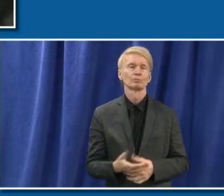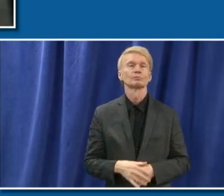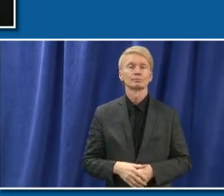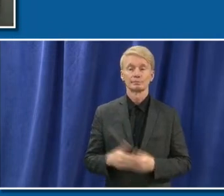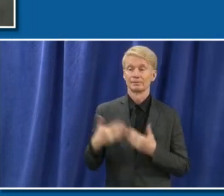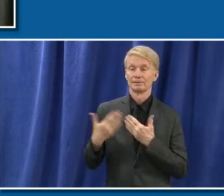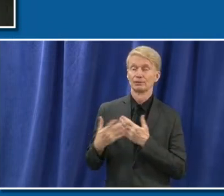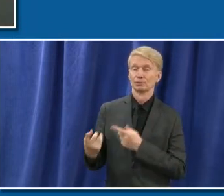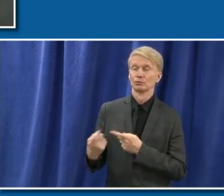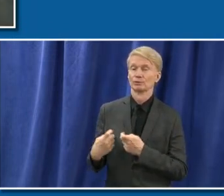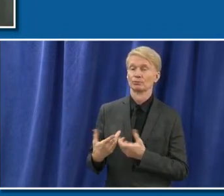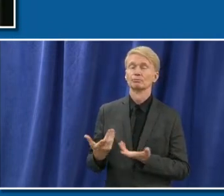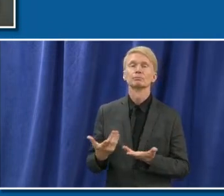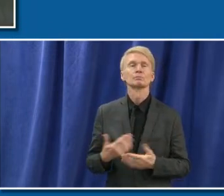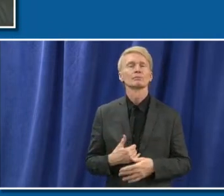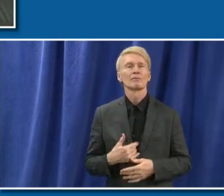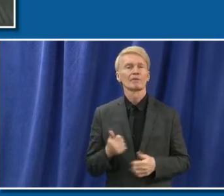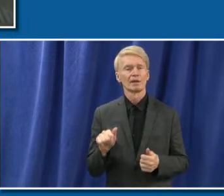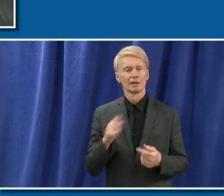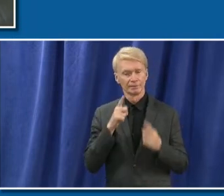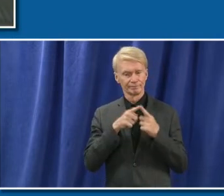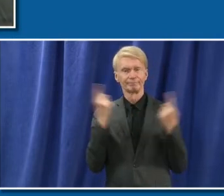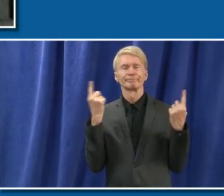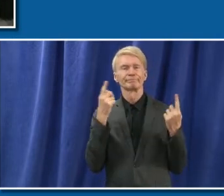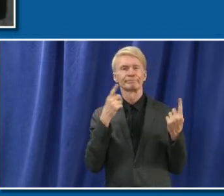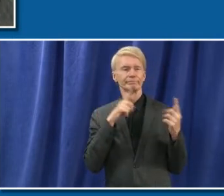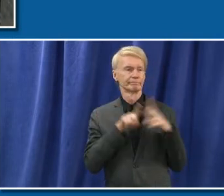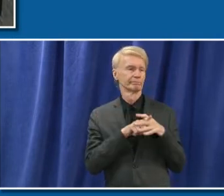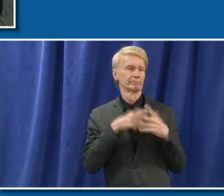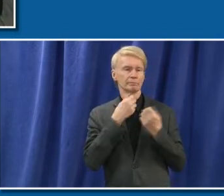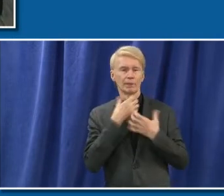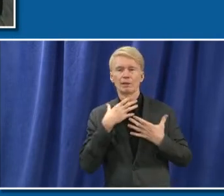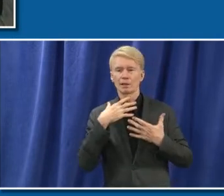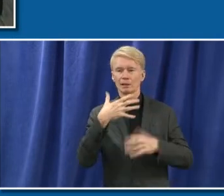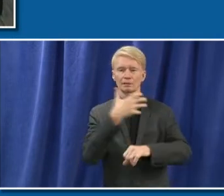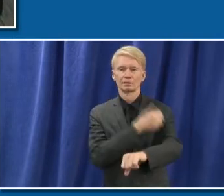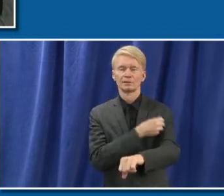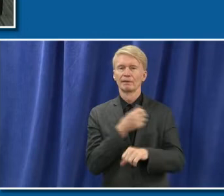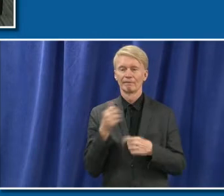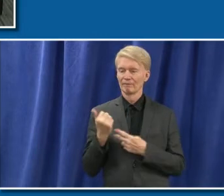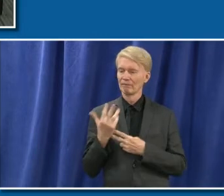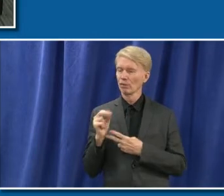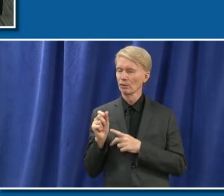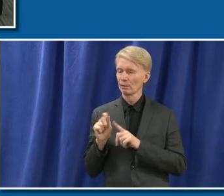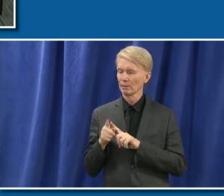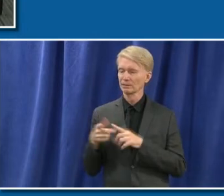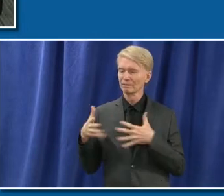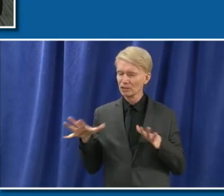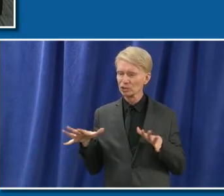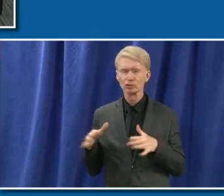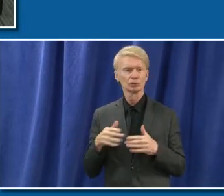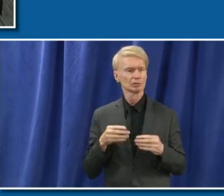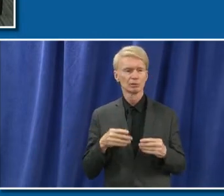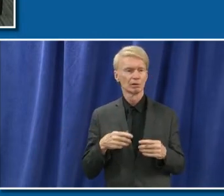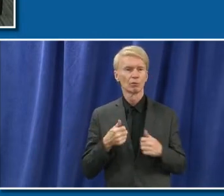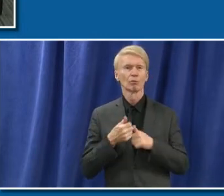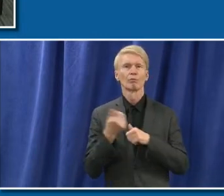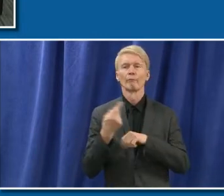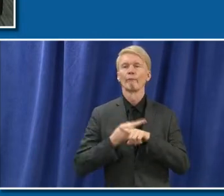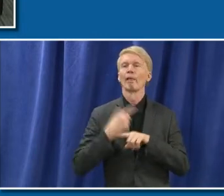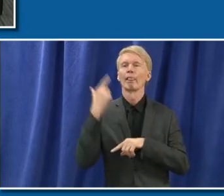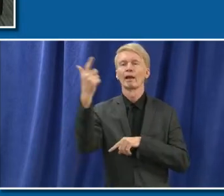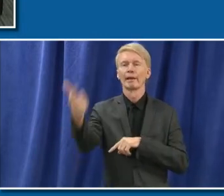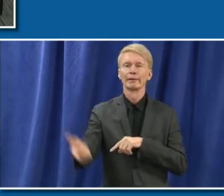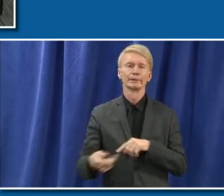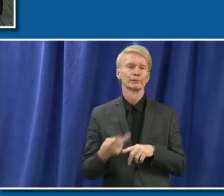Winston Jr. If there are adverse reactions to the vaccine that take place beyond the first 15 to 30 minutes of receiving the vaccine, for example, months or